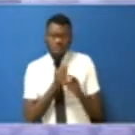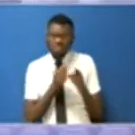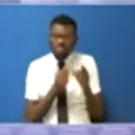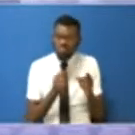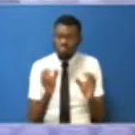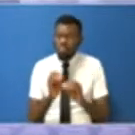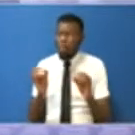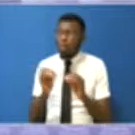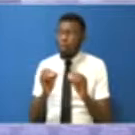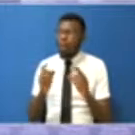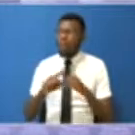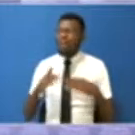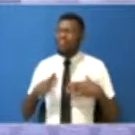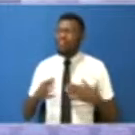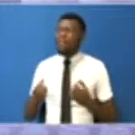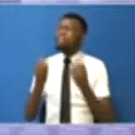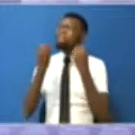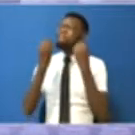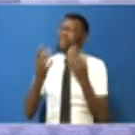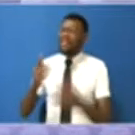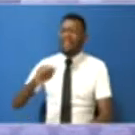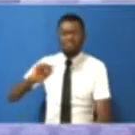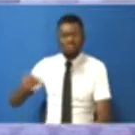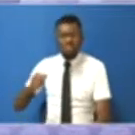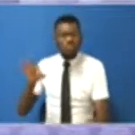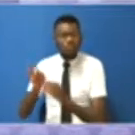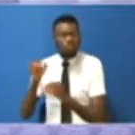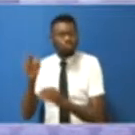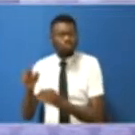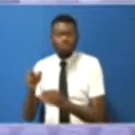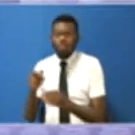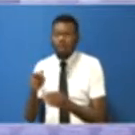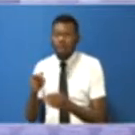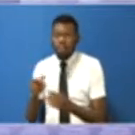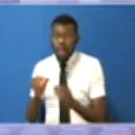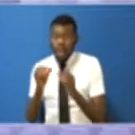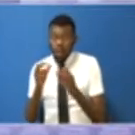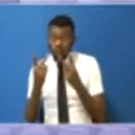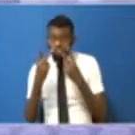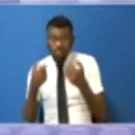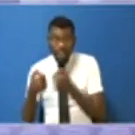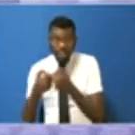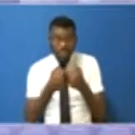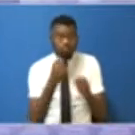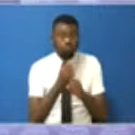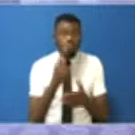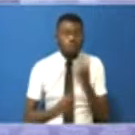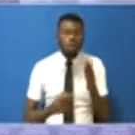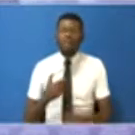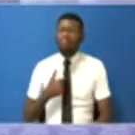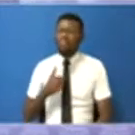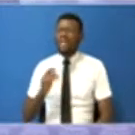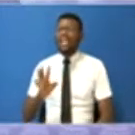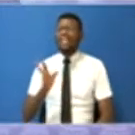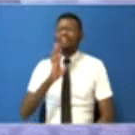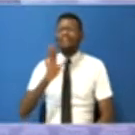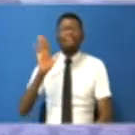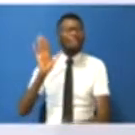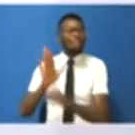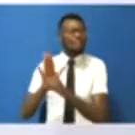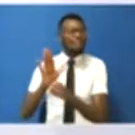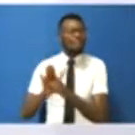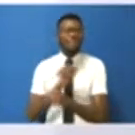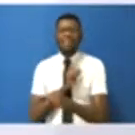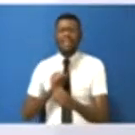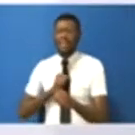yet a million nairobians have given you the public trust when push has come to shove look at the senate answered i have spoken more times than any senator i have